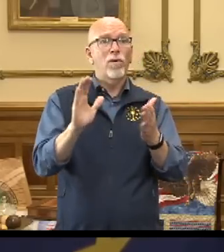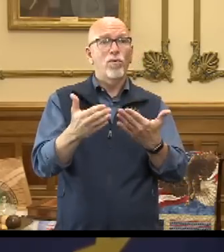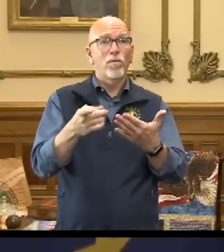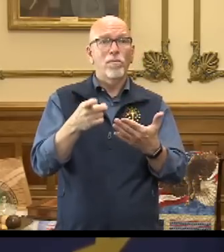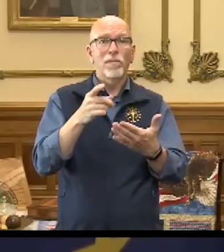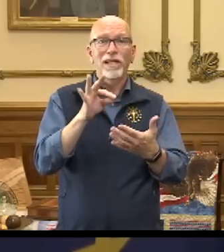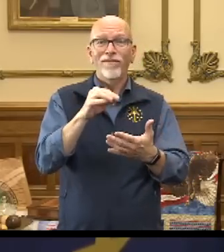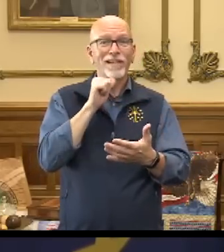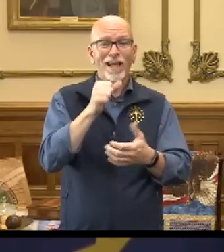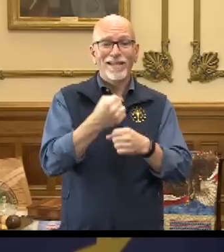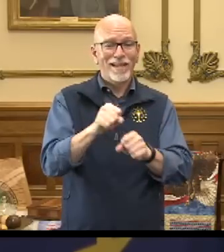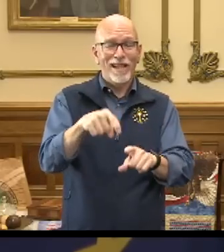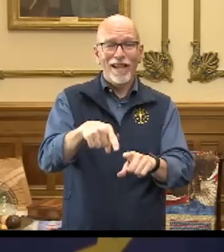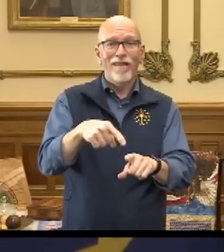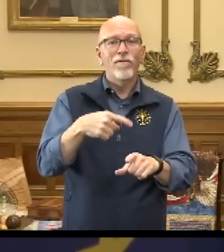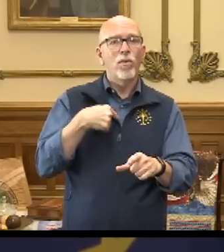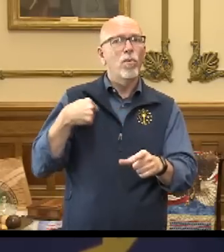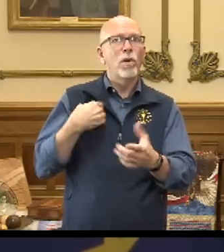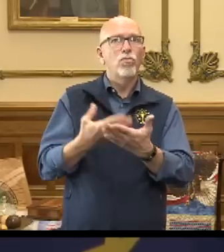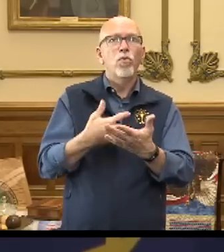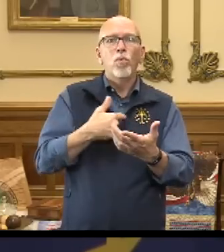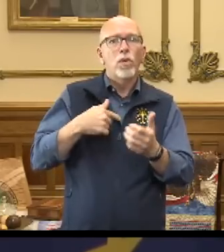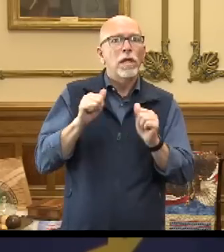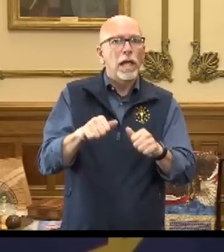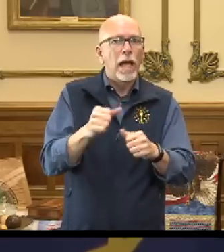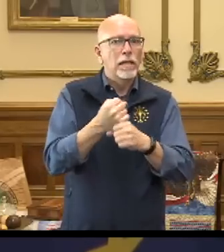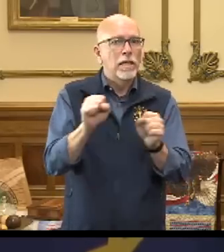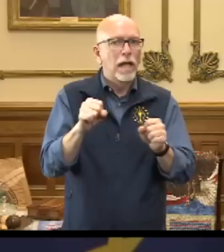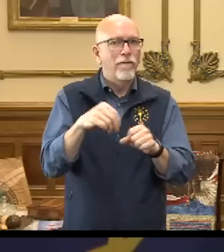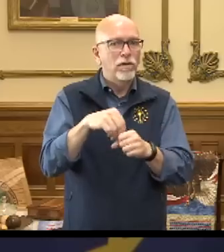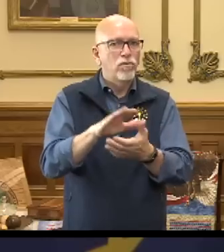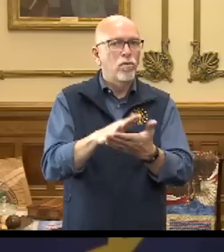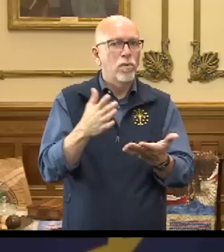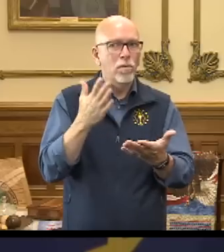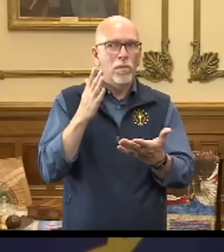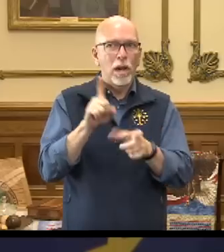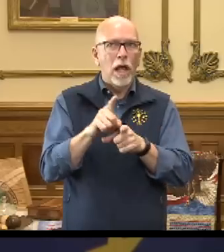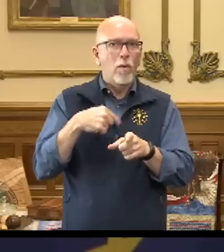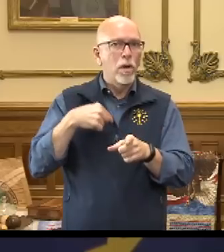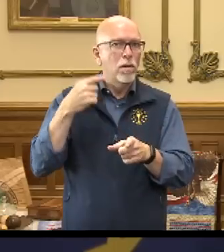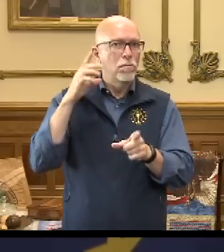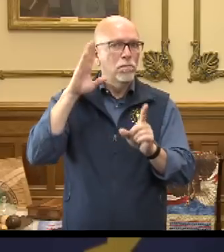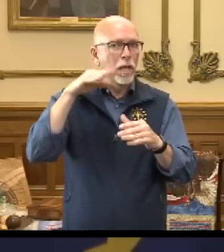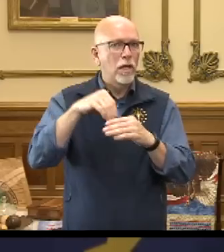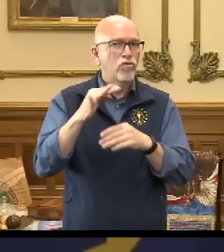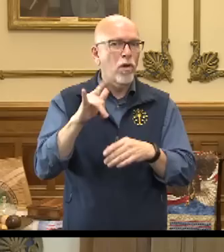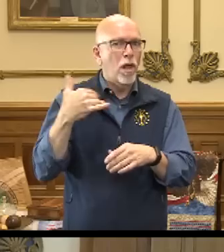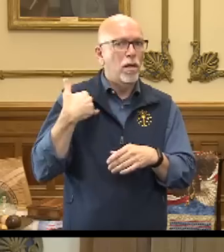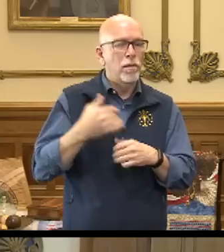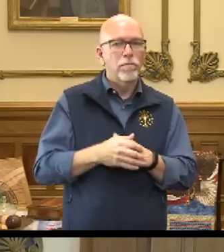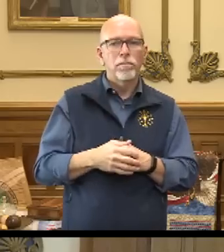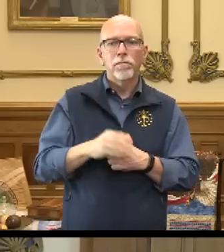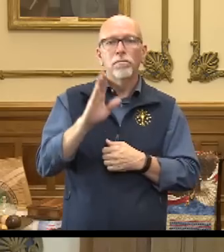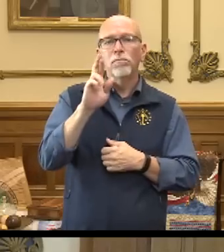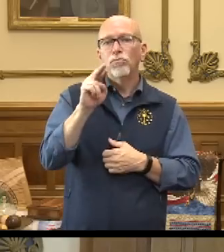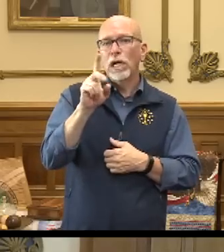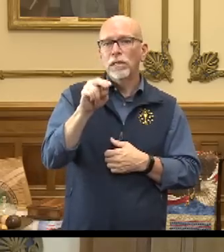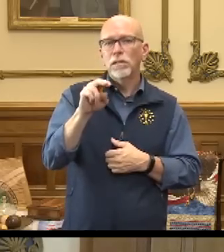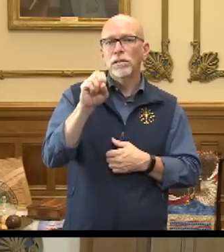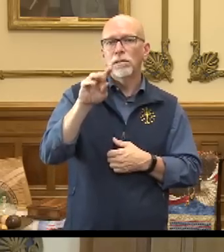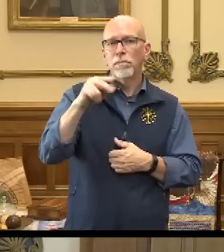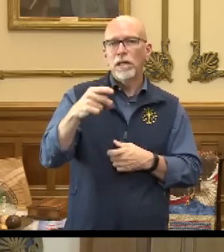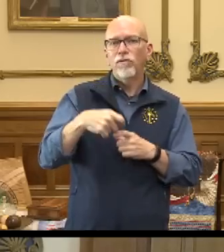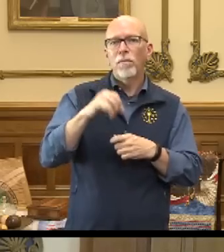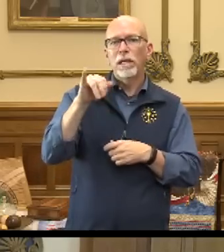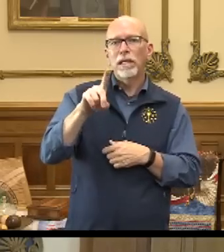safe. And we're proving that can occur, as we suggested it could in July. Brandon Smith, Indiana